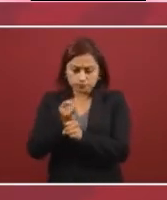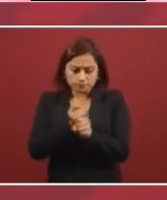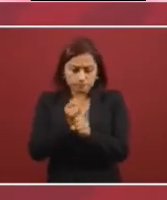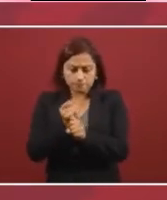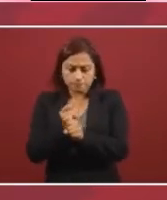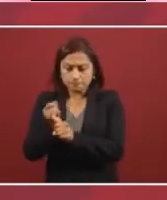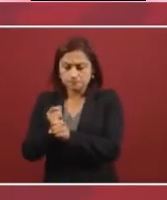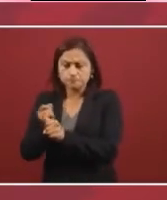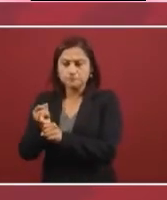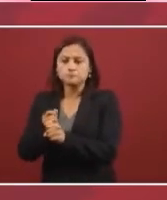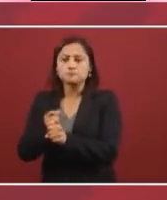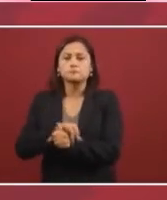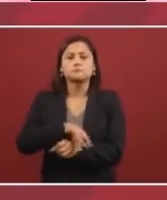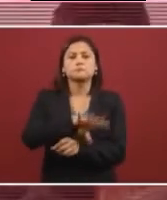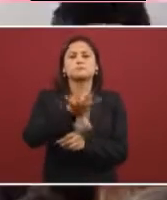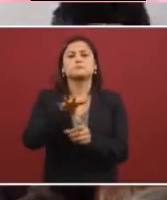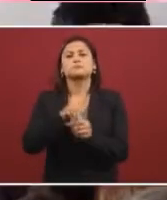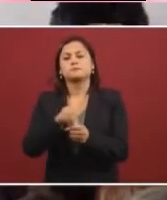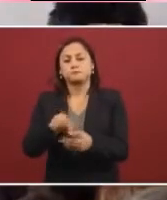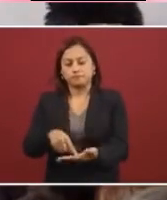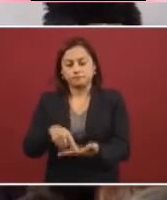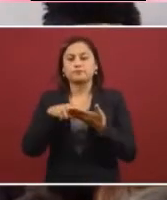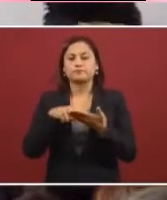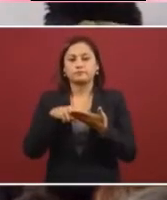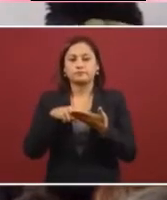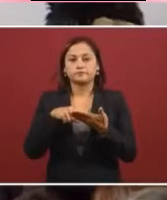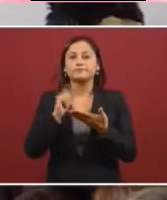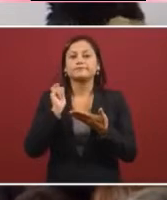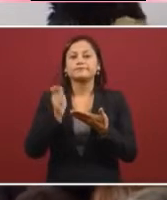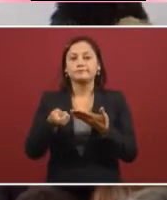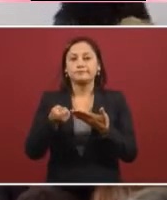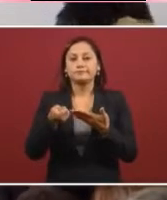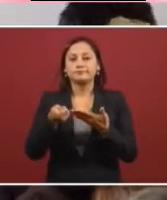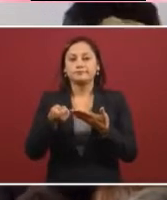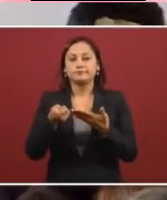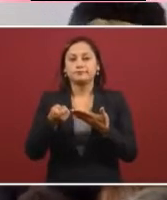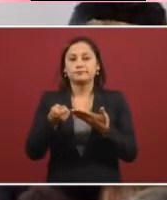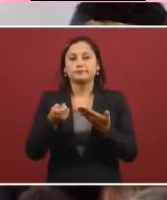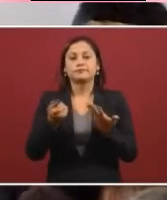the instruction is that when you